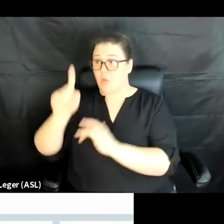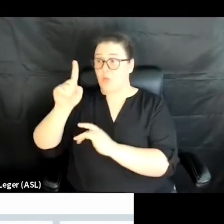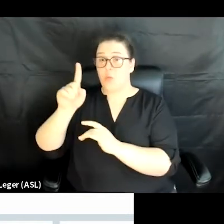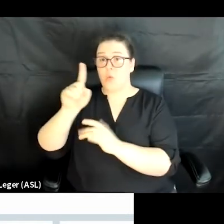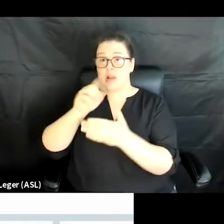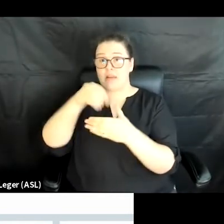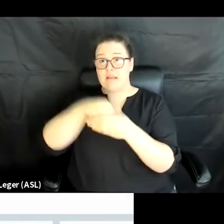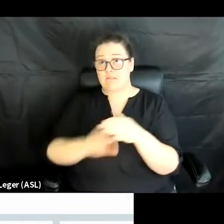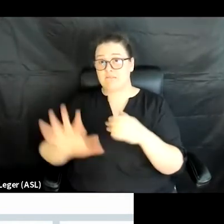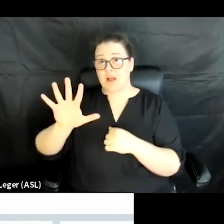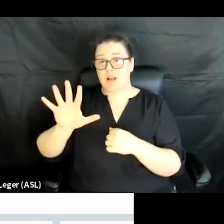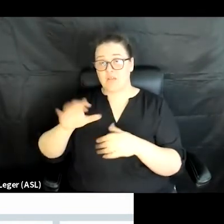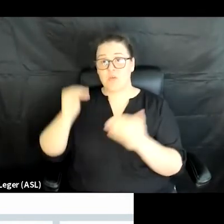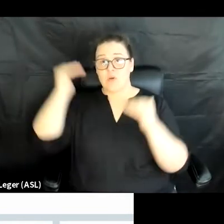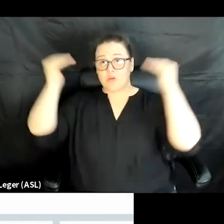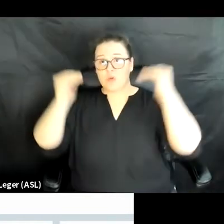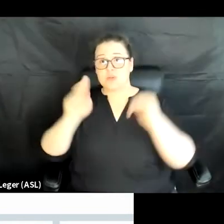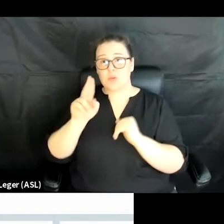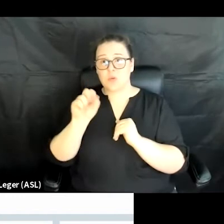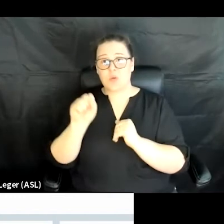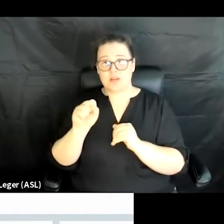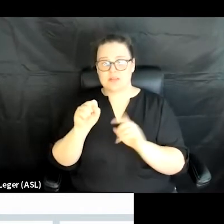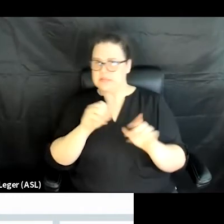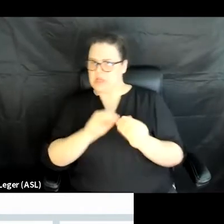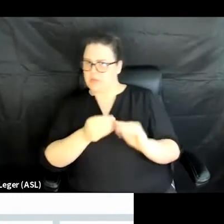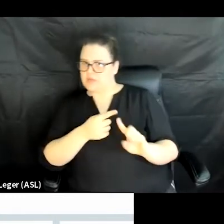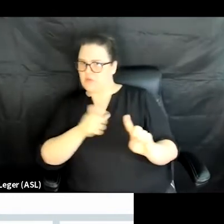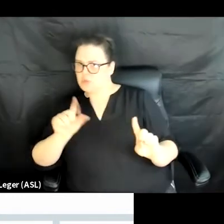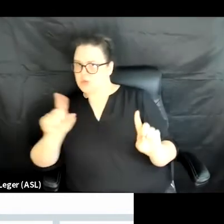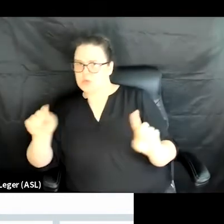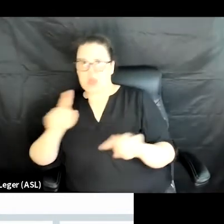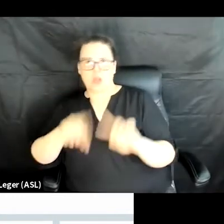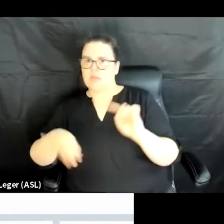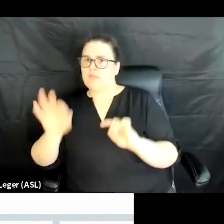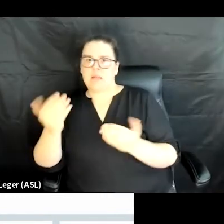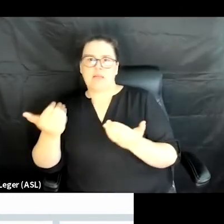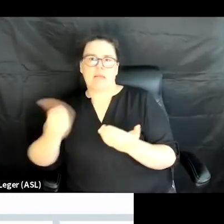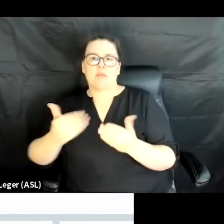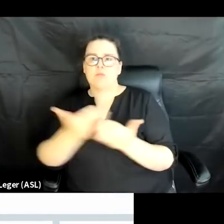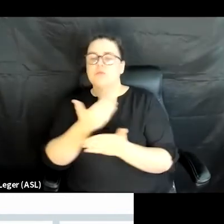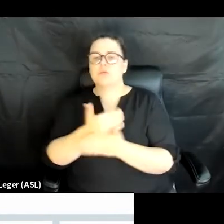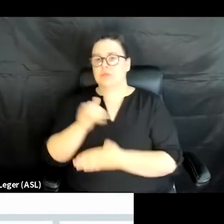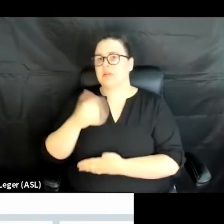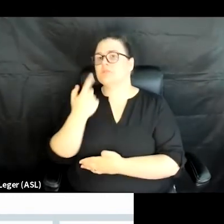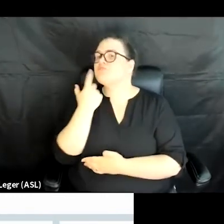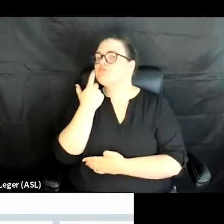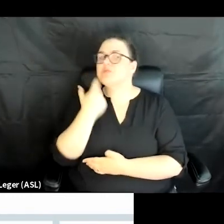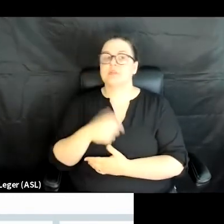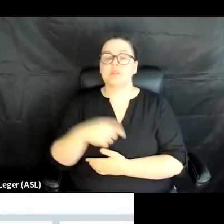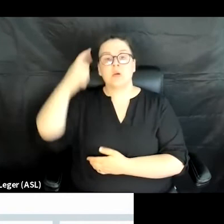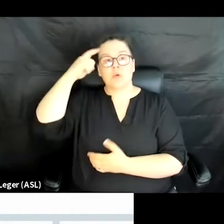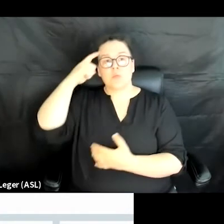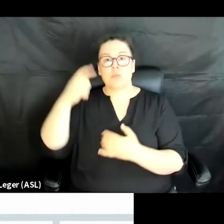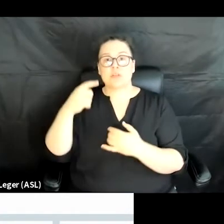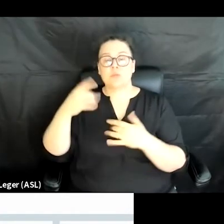States live with a mental illness. And these are numbers from 2020. I couldn't find any updated, so this is the latest numbers that were there. Mental illness